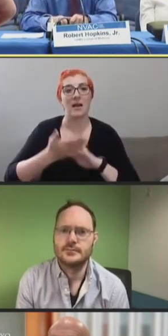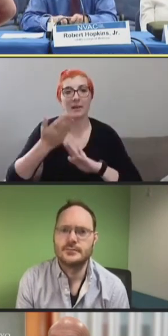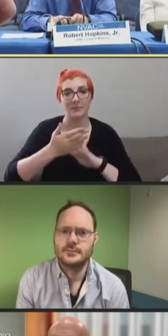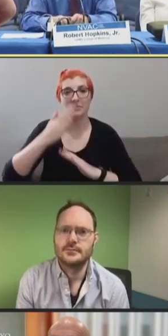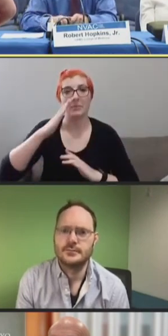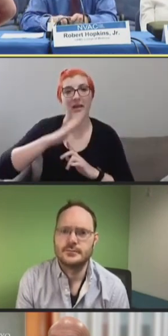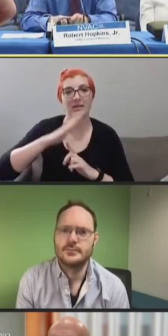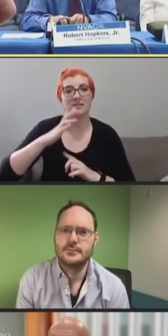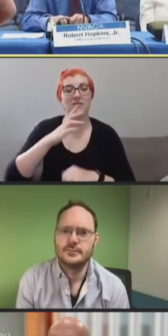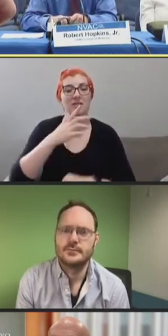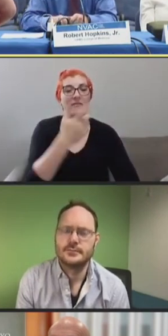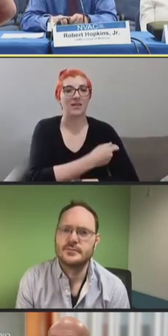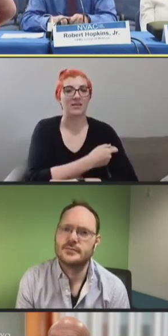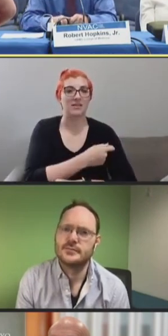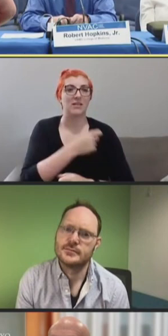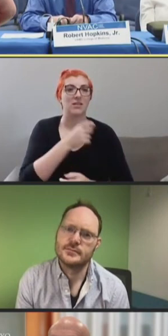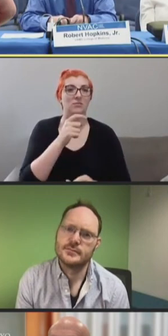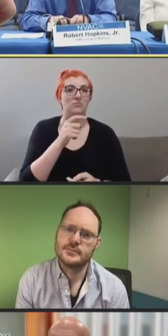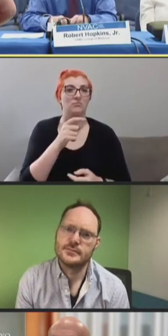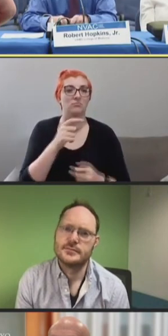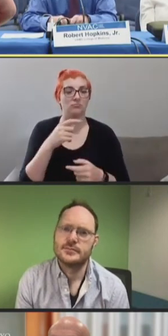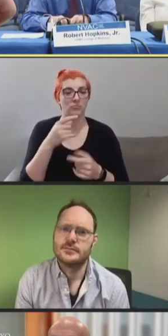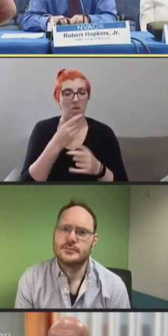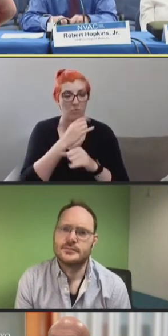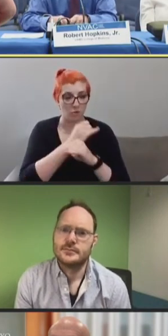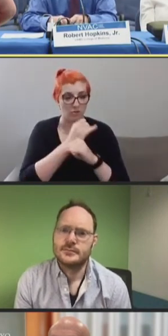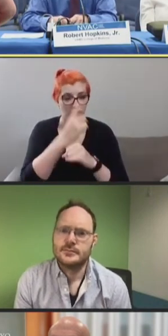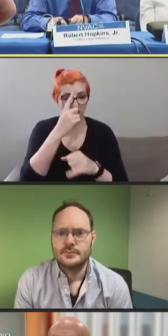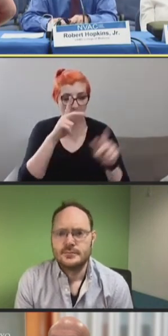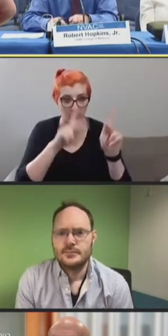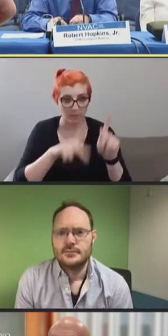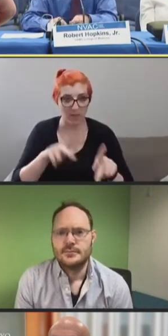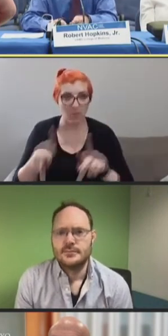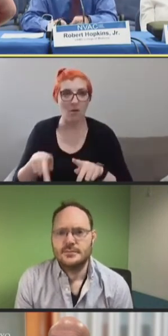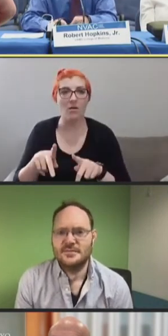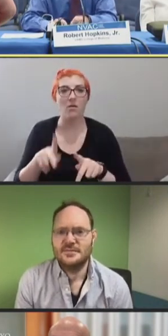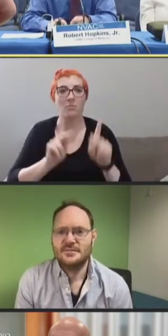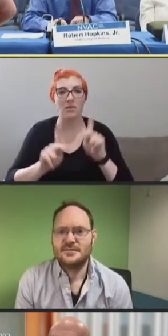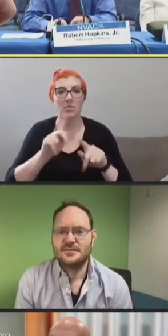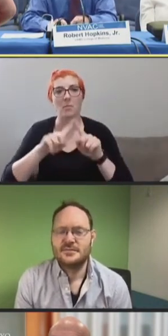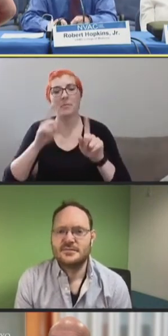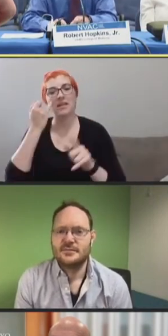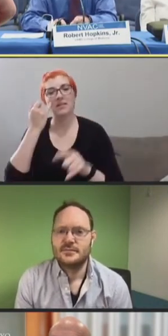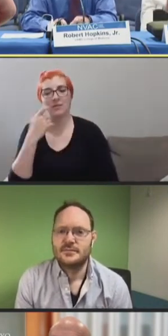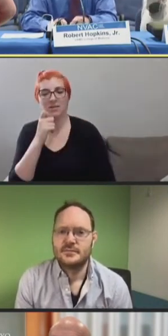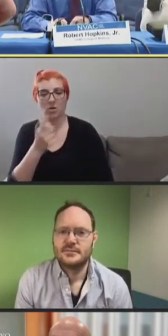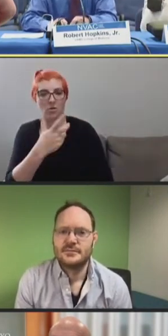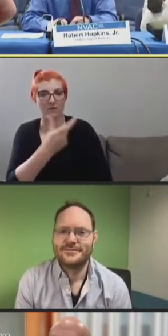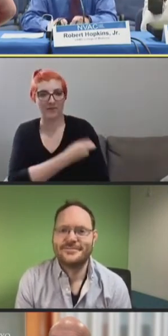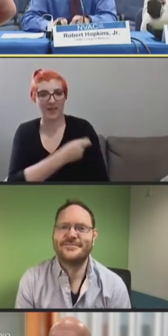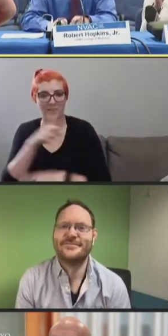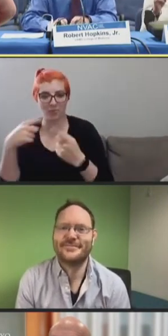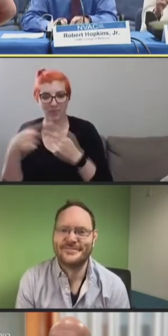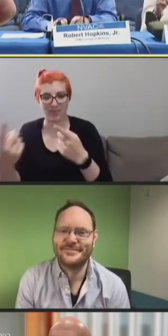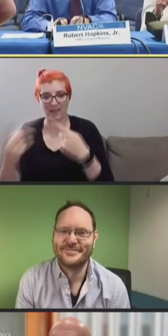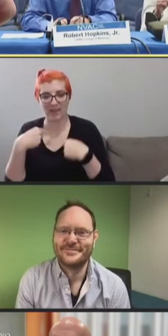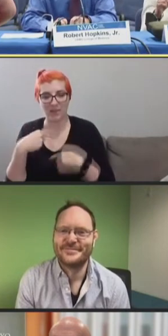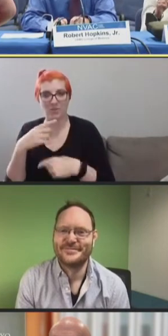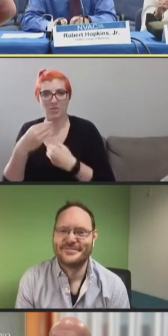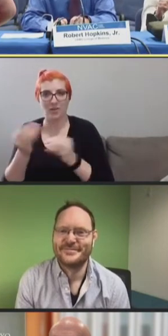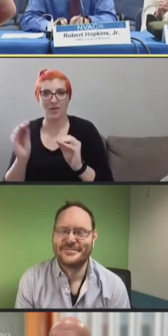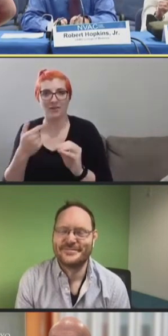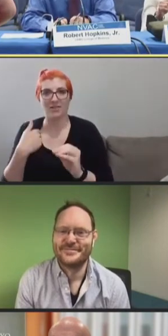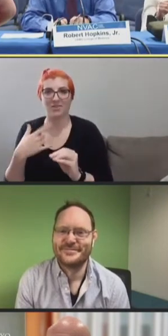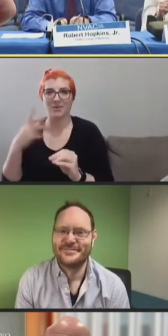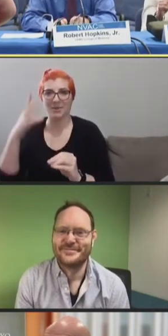individuals. But on the other hand, if we don't vaccinate our patients when they're in the office, we miss an opportunity